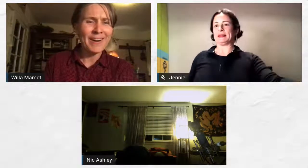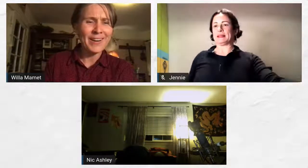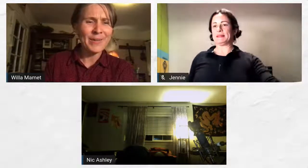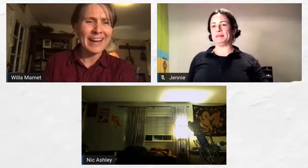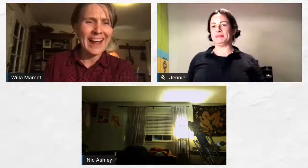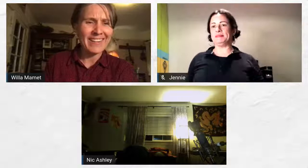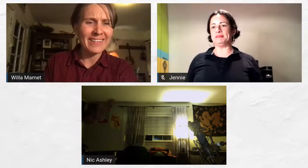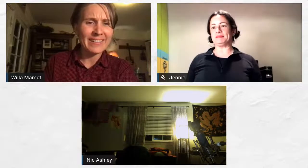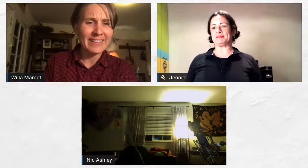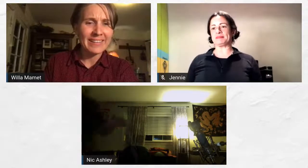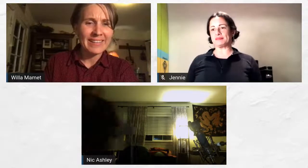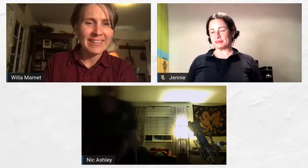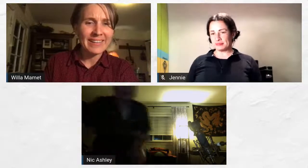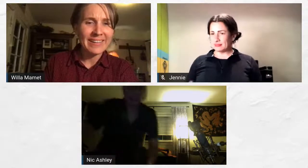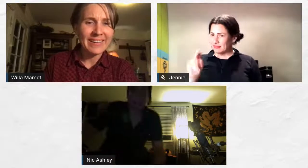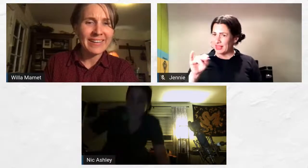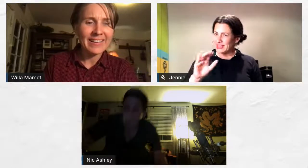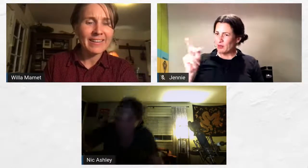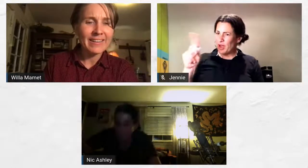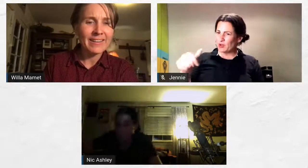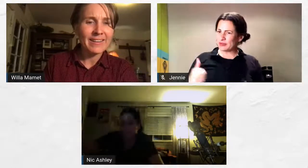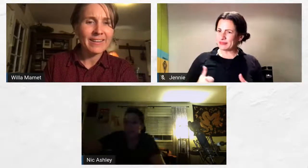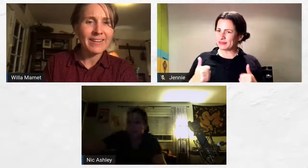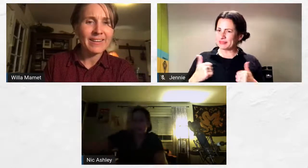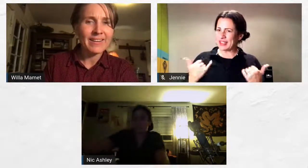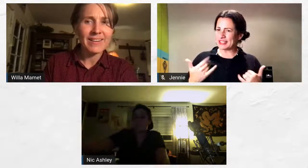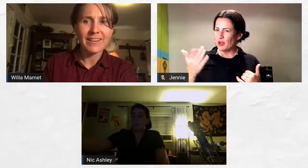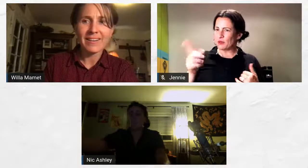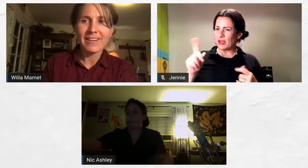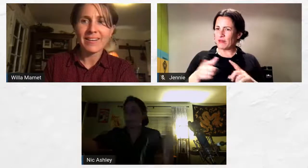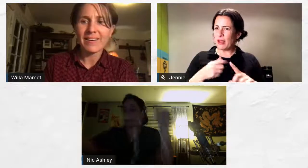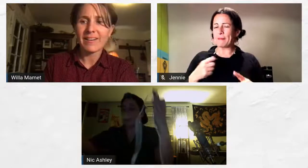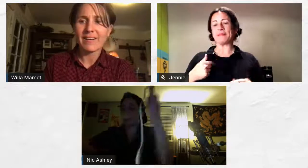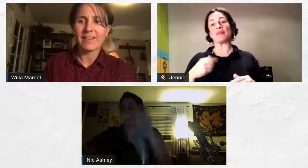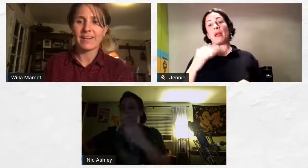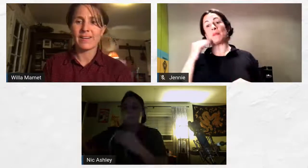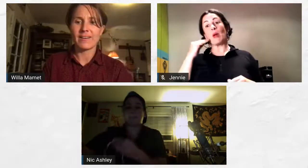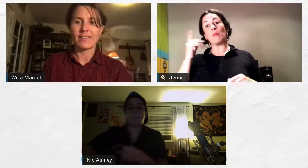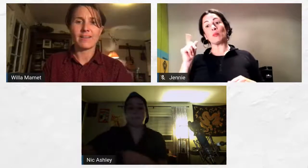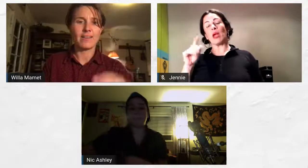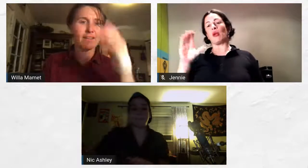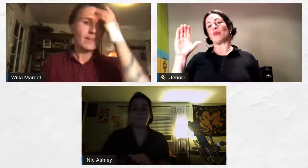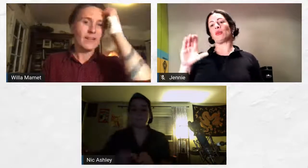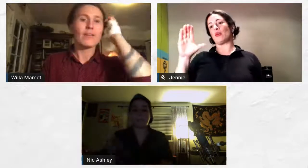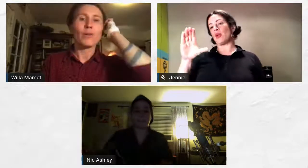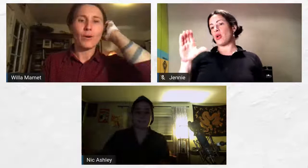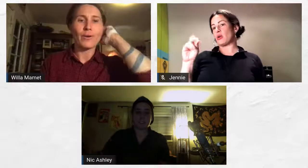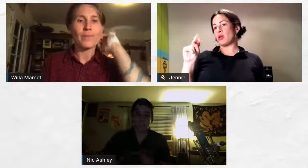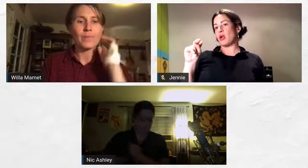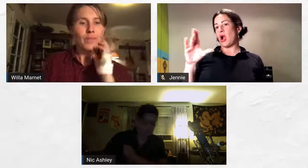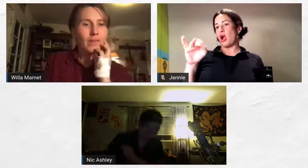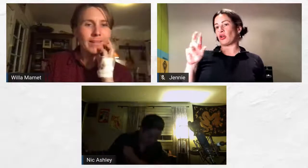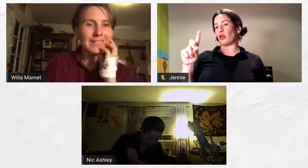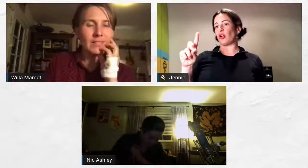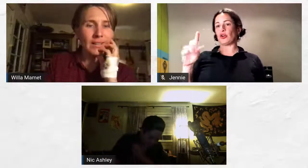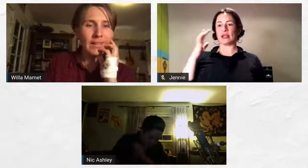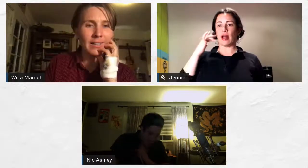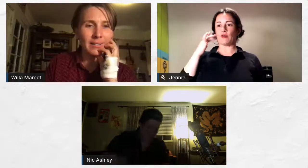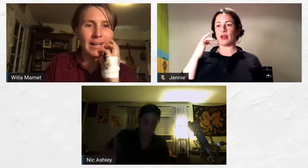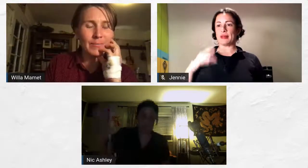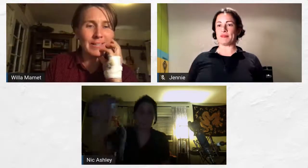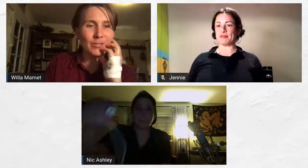Nick, where are you right now? I am at home in Concord. Cool.